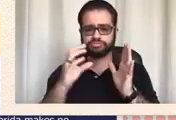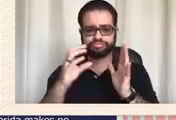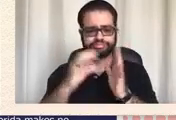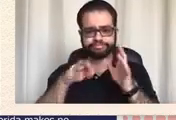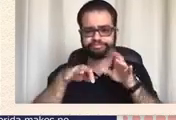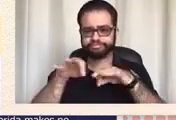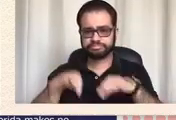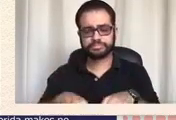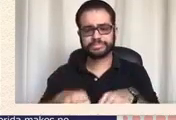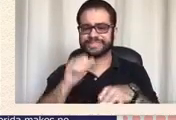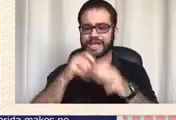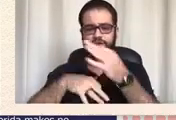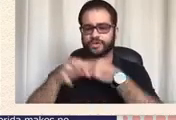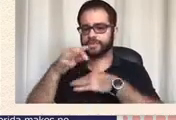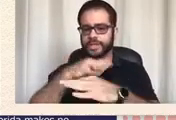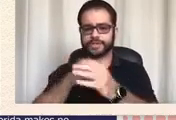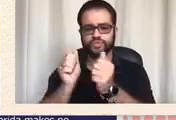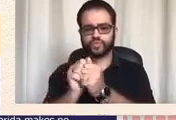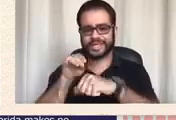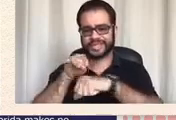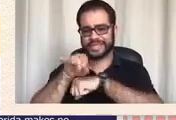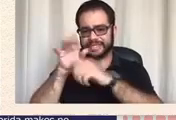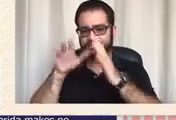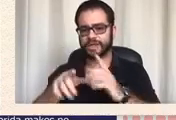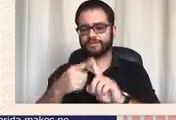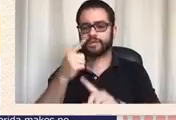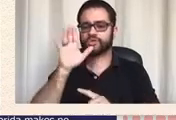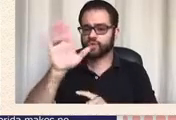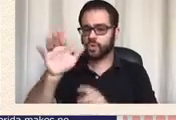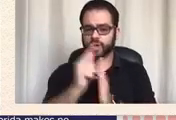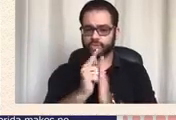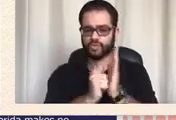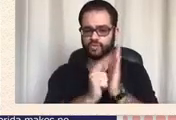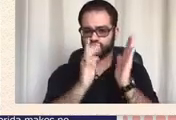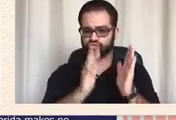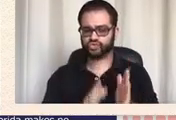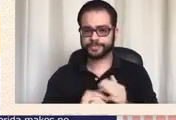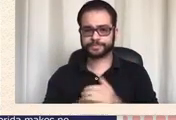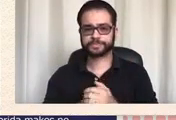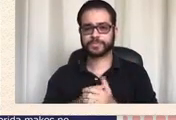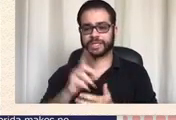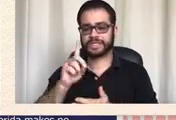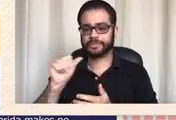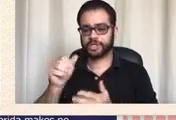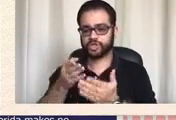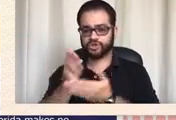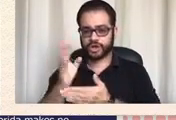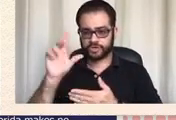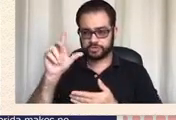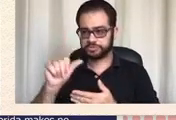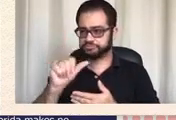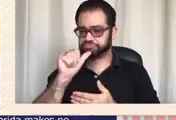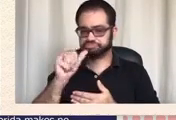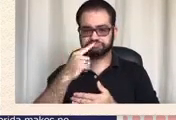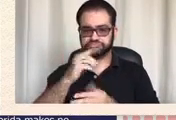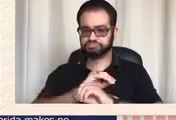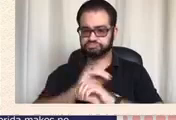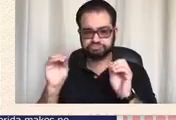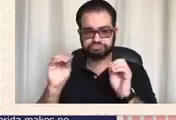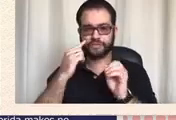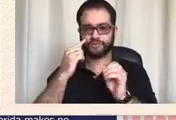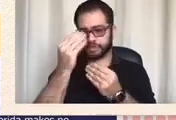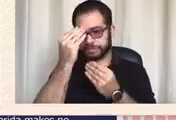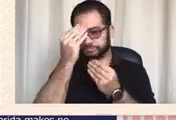the advice of your own legal counsel. And Disability Rights Florida makes no representation or warranty for the content that is accurate, complete, or current for